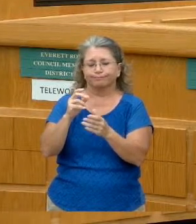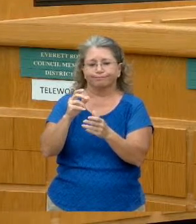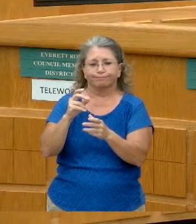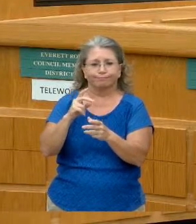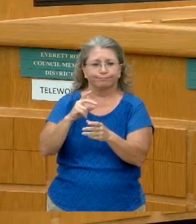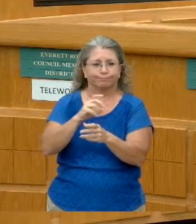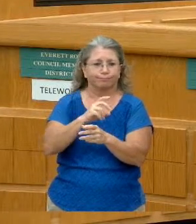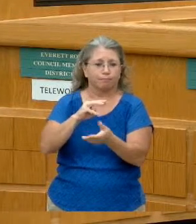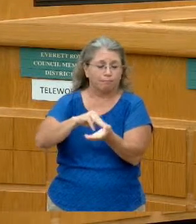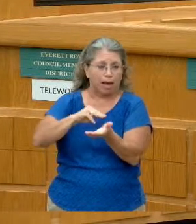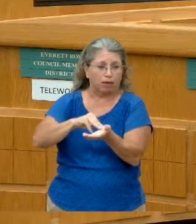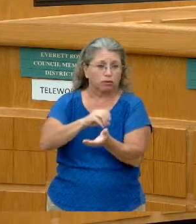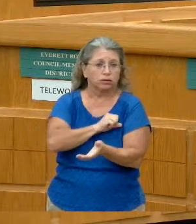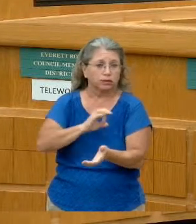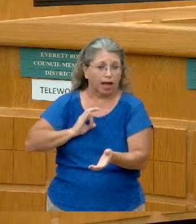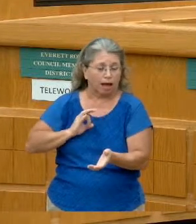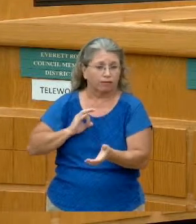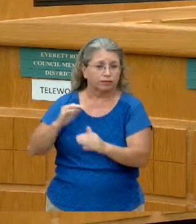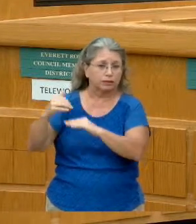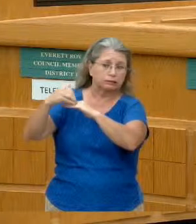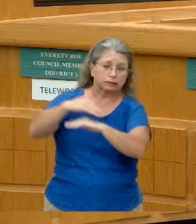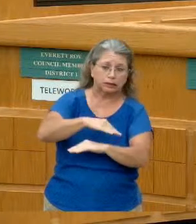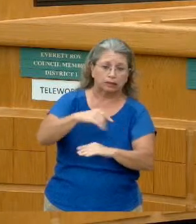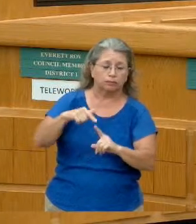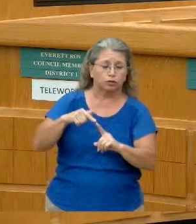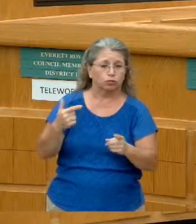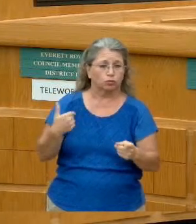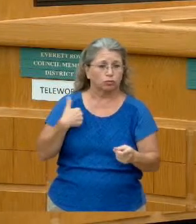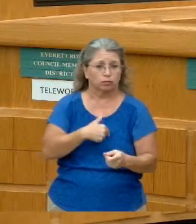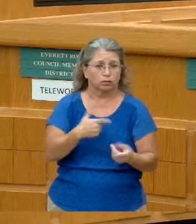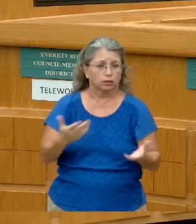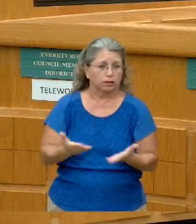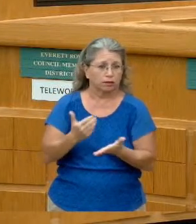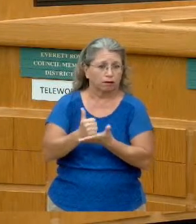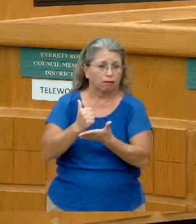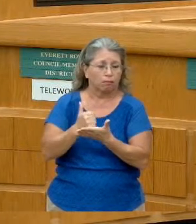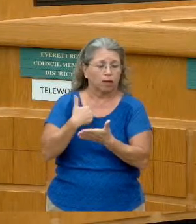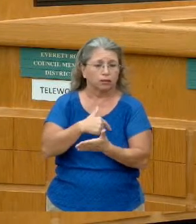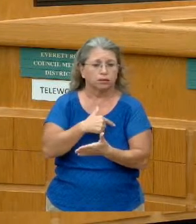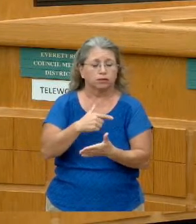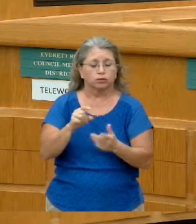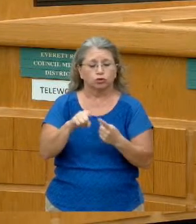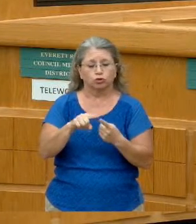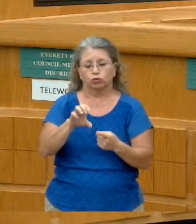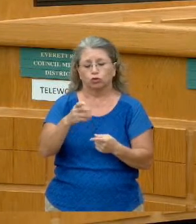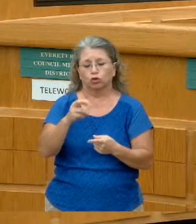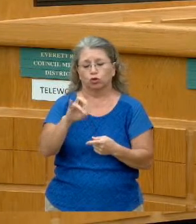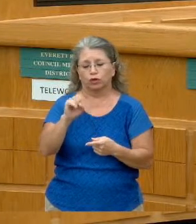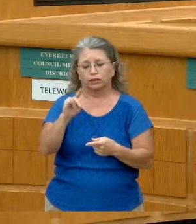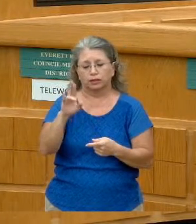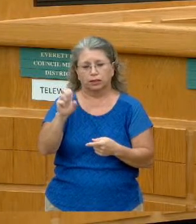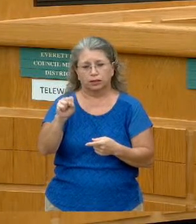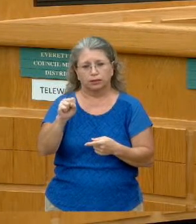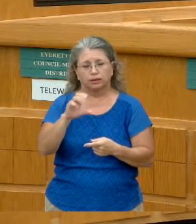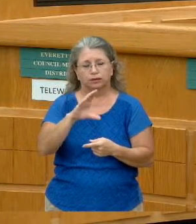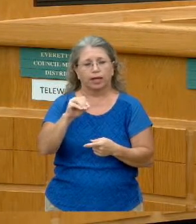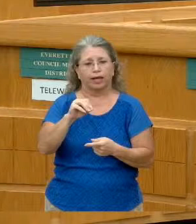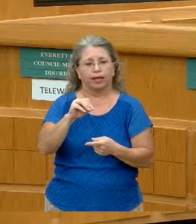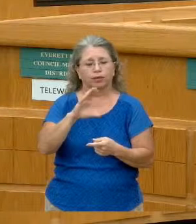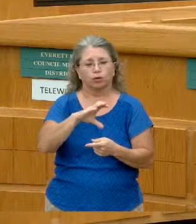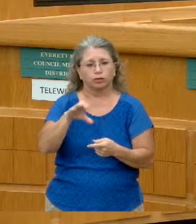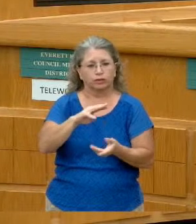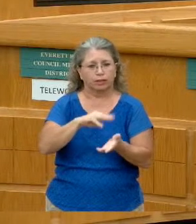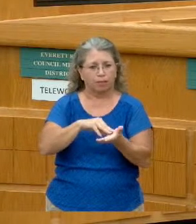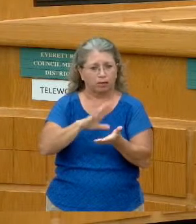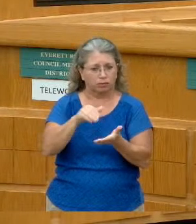to both Christus Spohn and HCA, our two largest healthcare providers. We have expanded yet